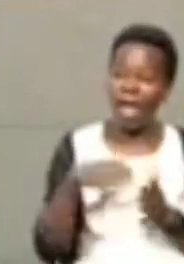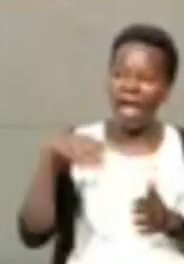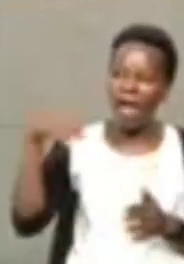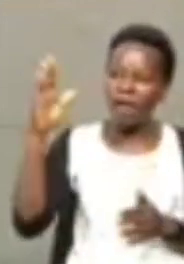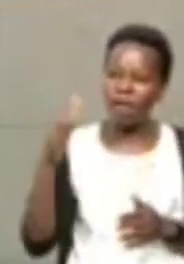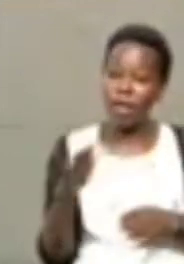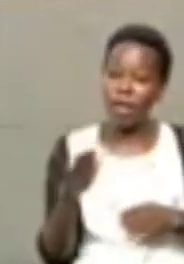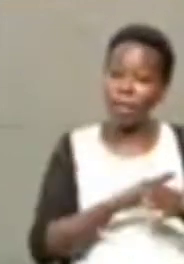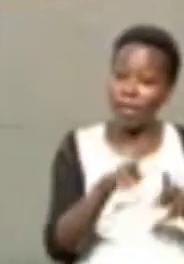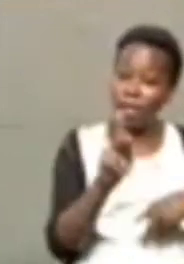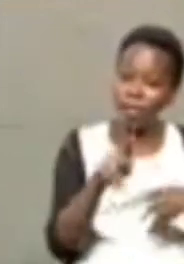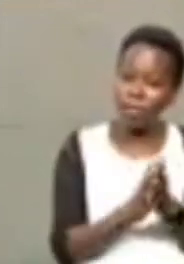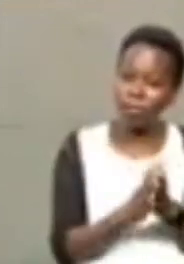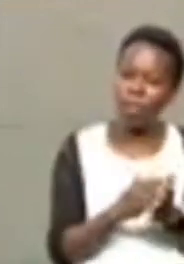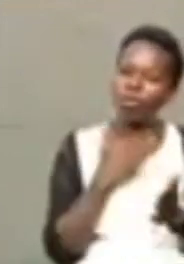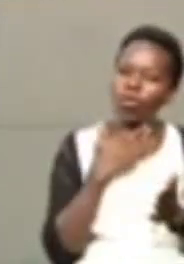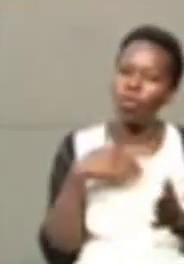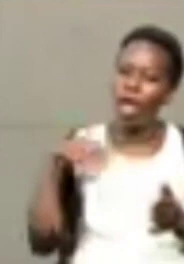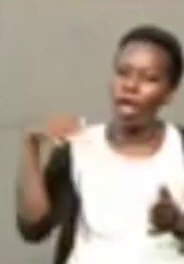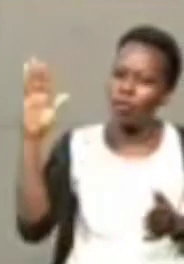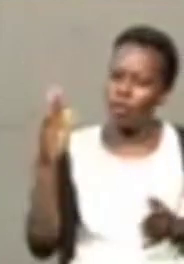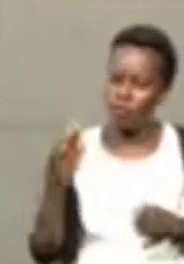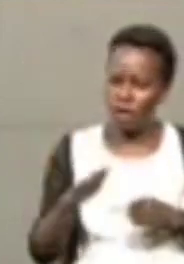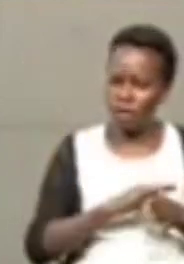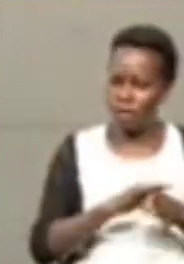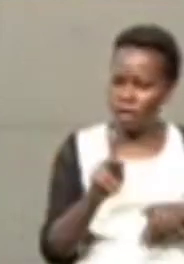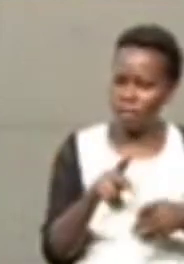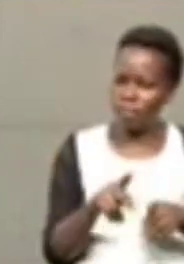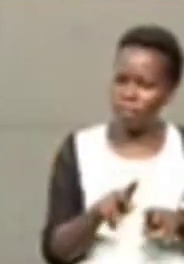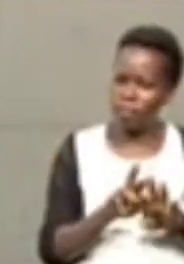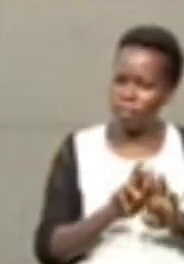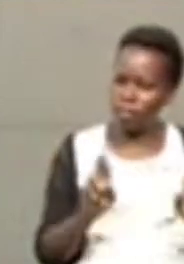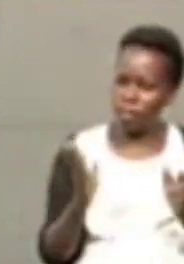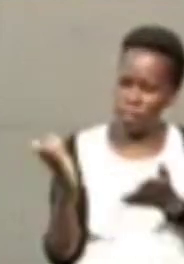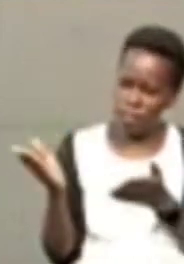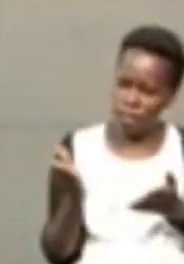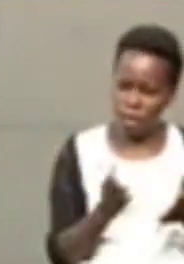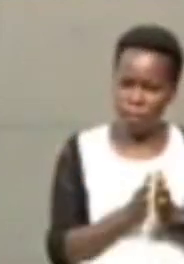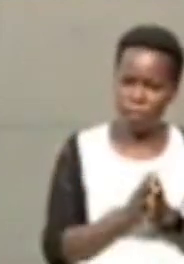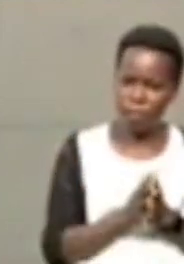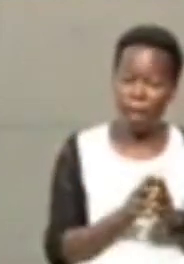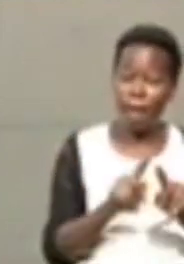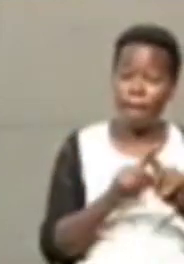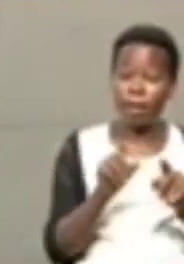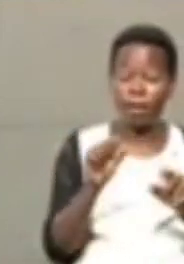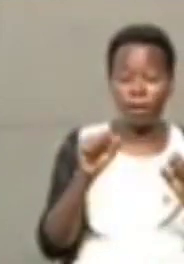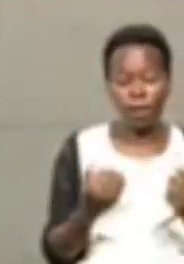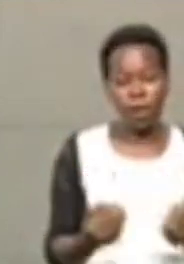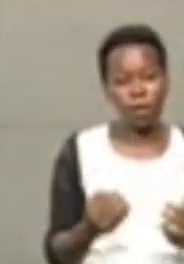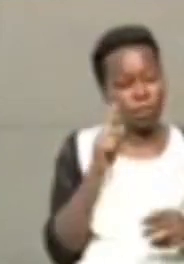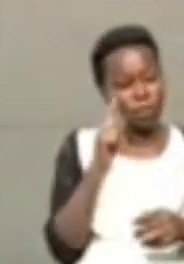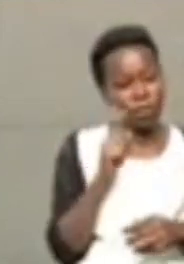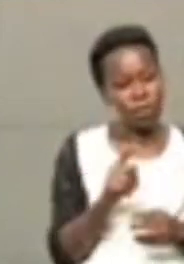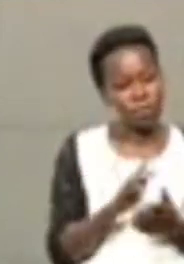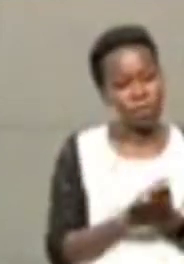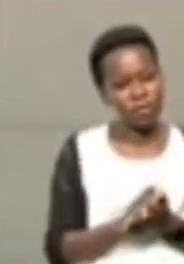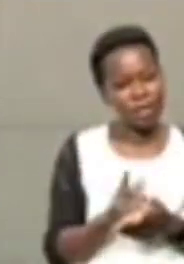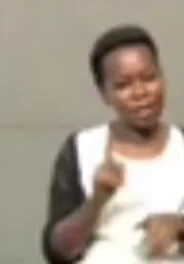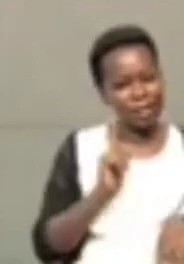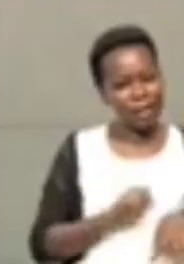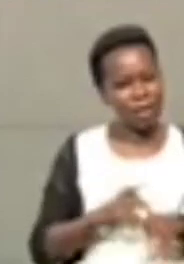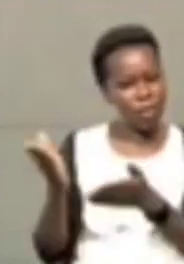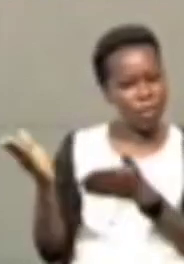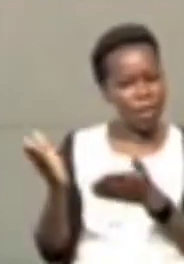investors. We do need foreign investors as a country, and we should be able to welcome them. But you see, as we are welcoming